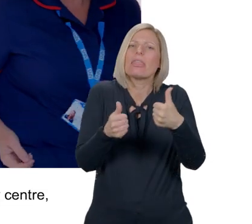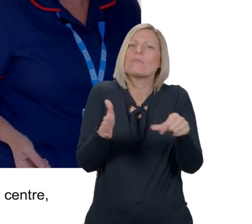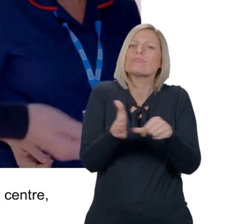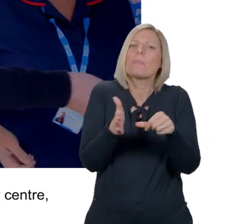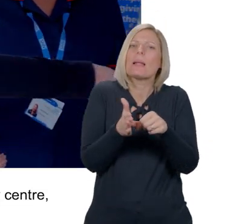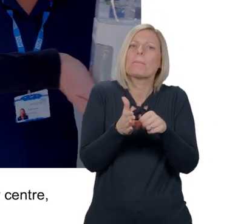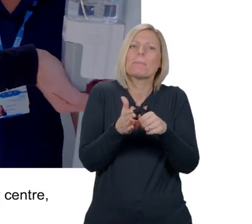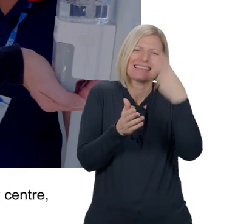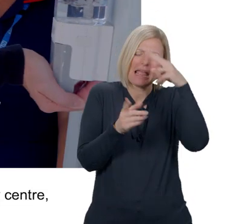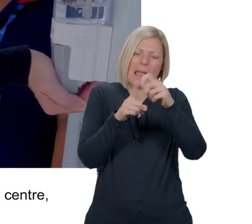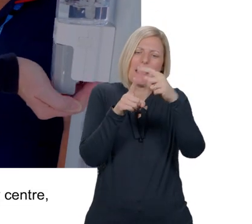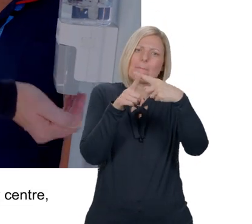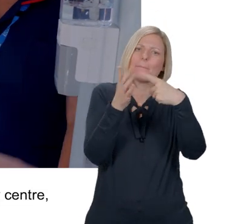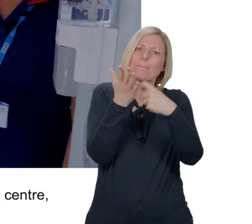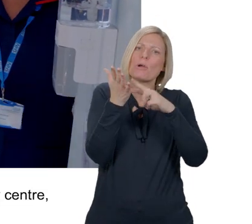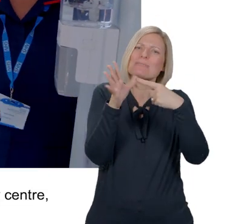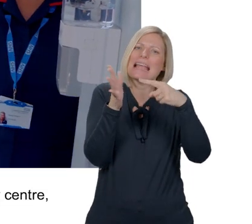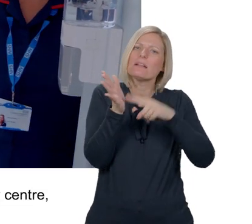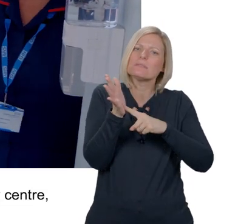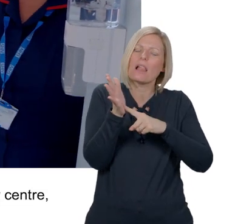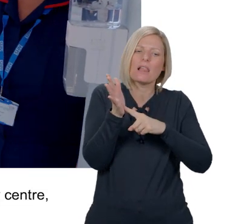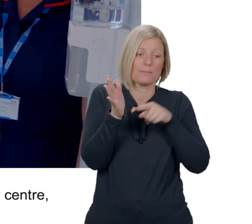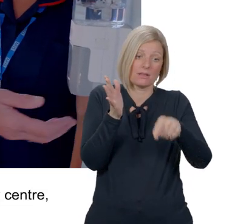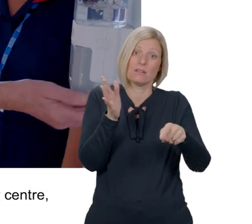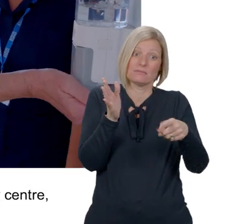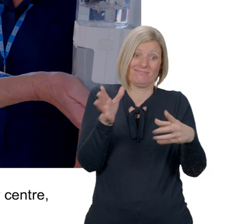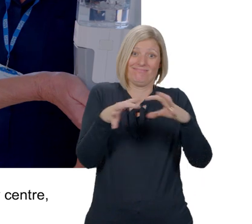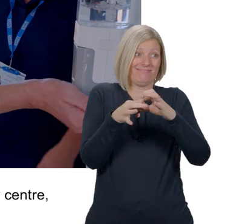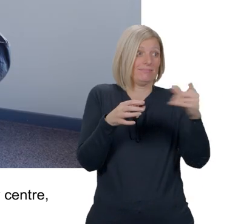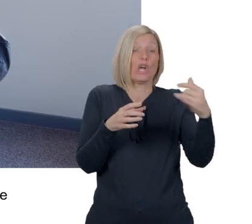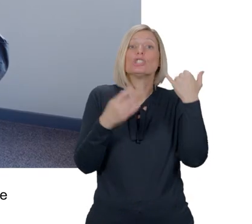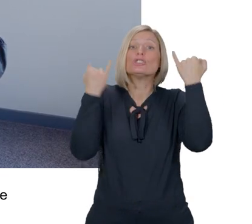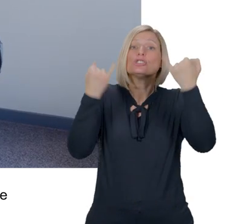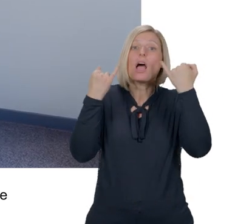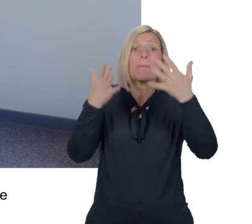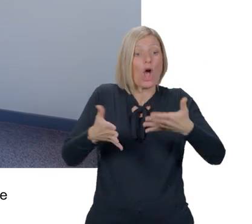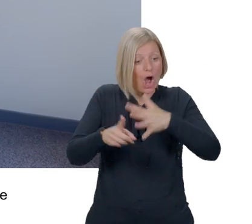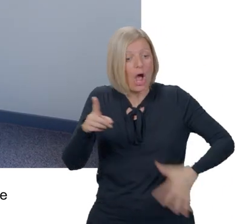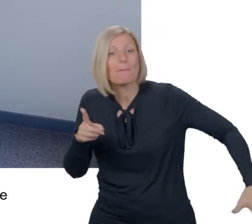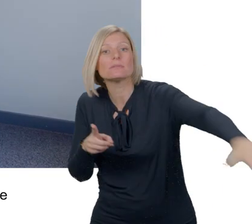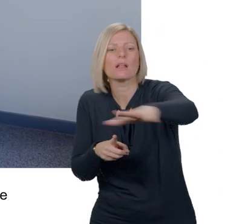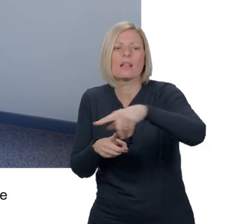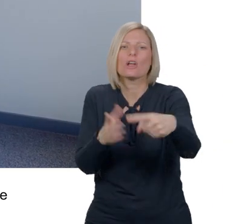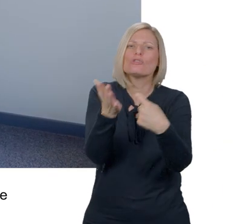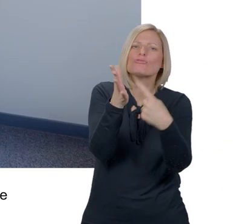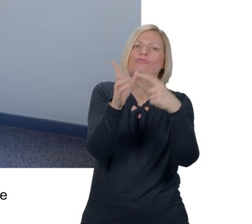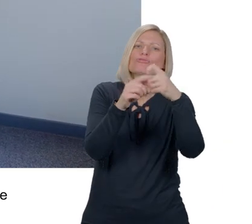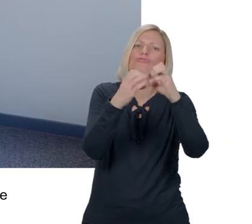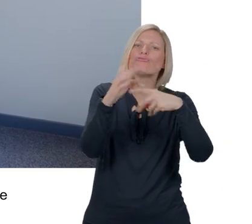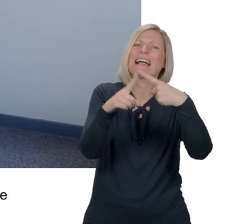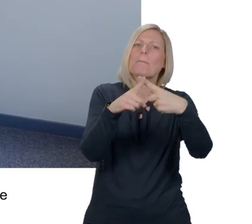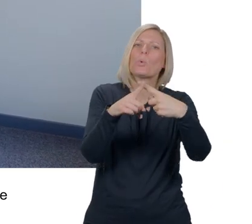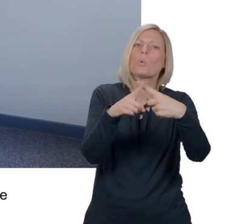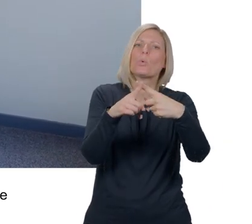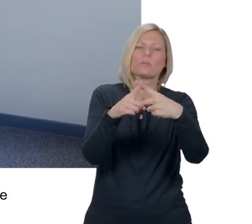As part of the Radbourne Adult Mental Health Unit, located close to Derby City Centre, on the grounds of the Royal Derby Hospital, we